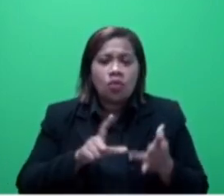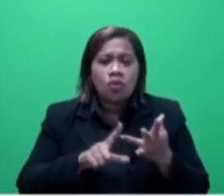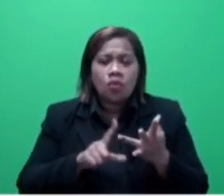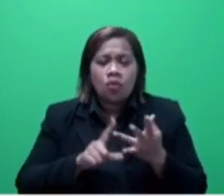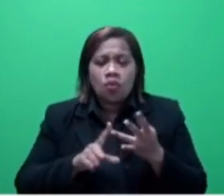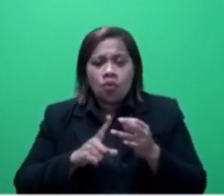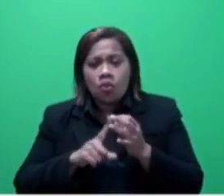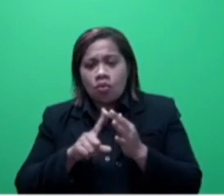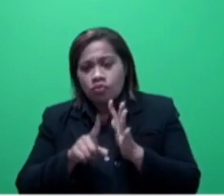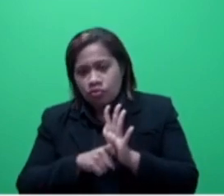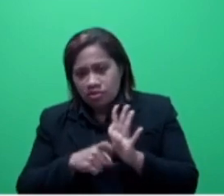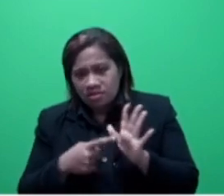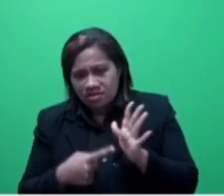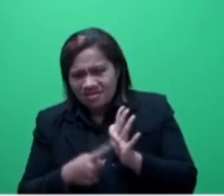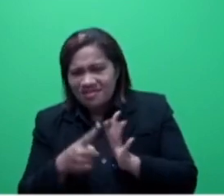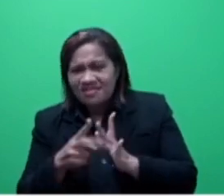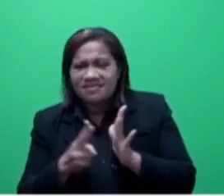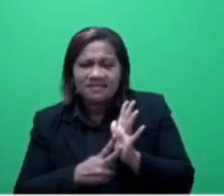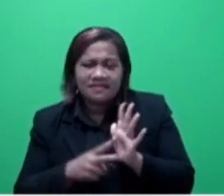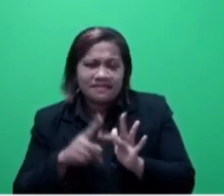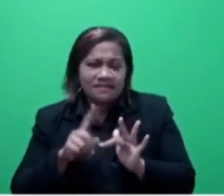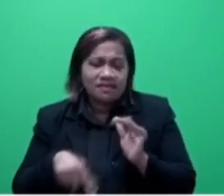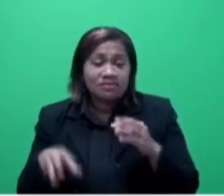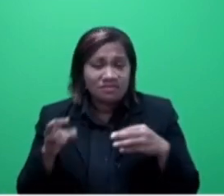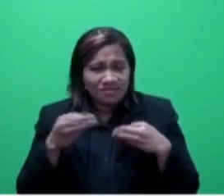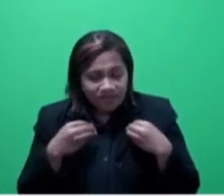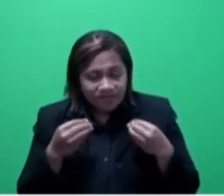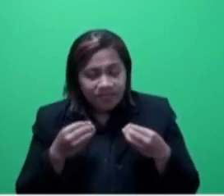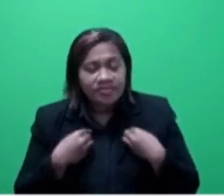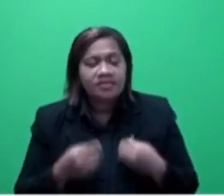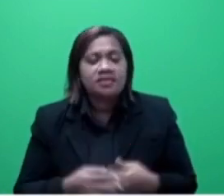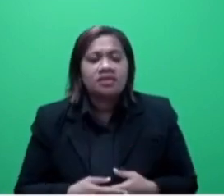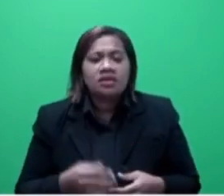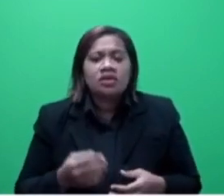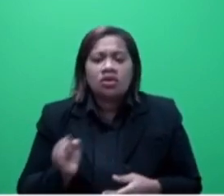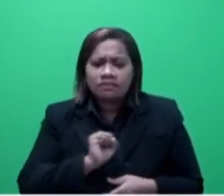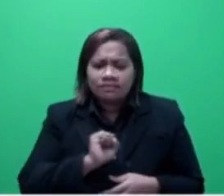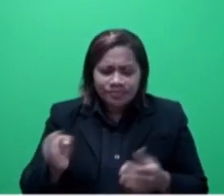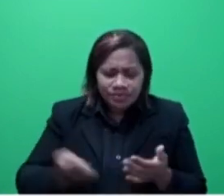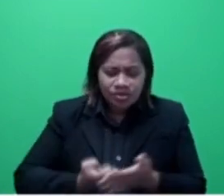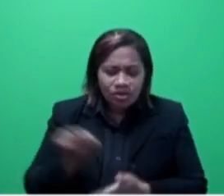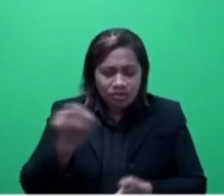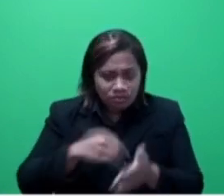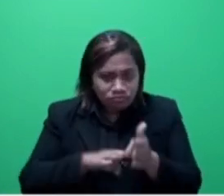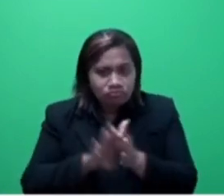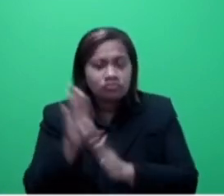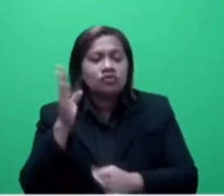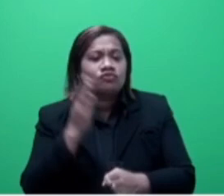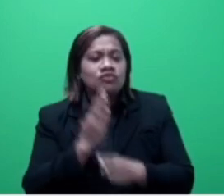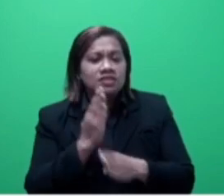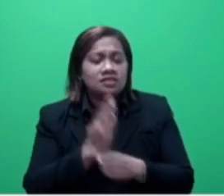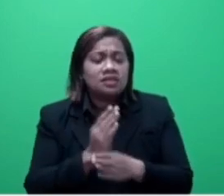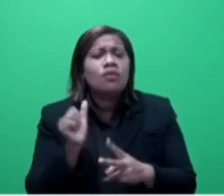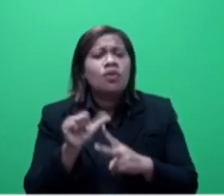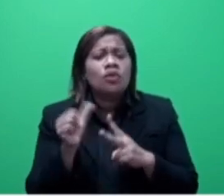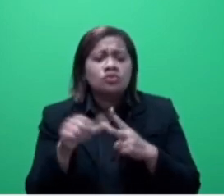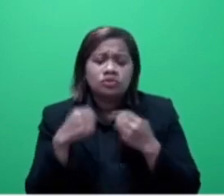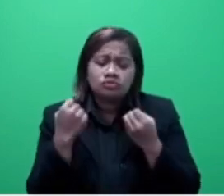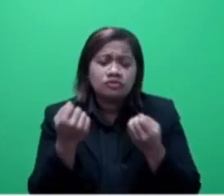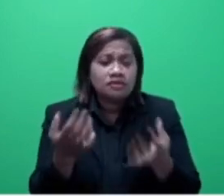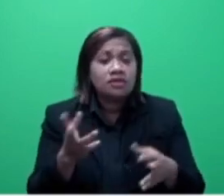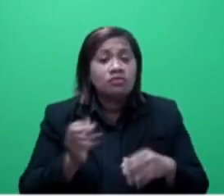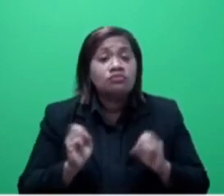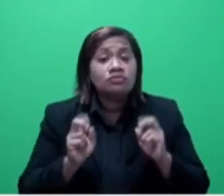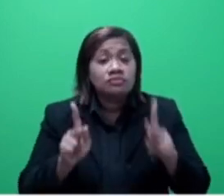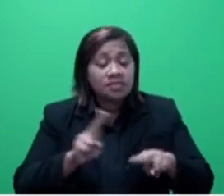about yesterday, particularly in their economic recovery efforts, Honourable Speaker. This will also provide opportunities for FDB to